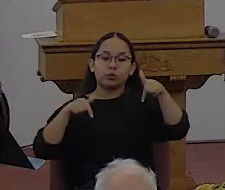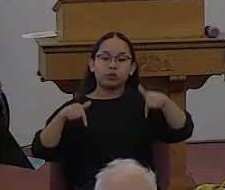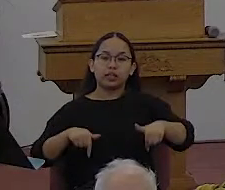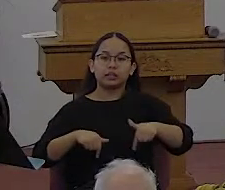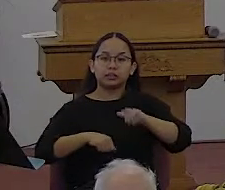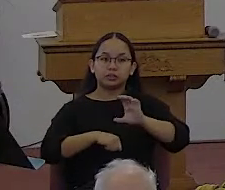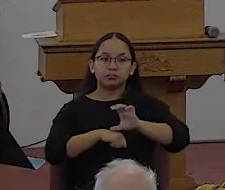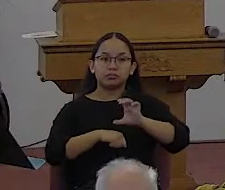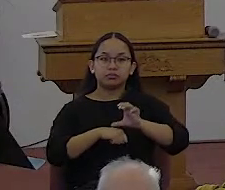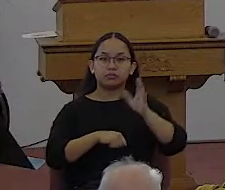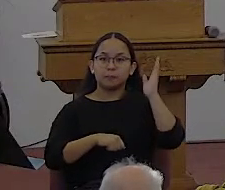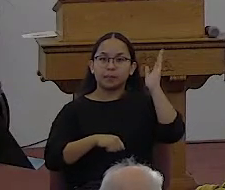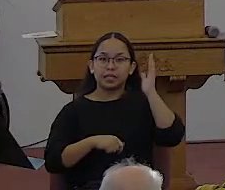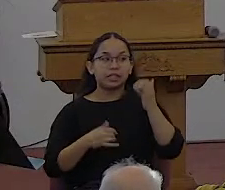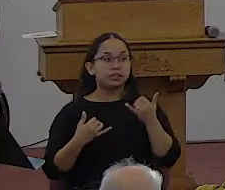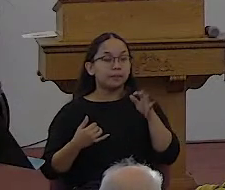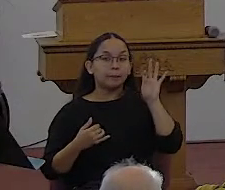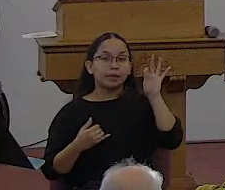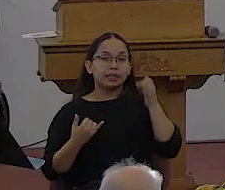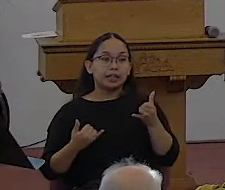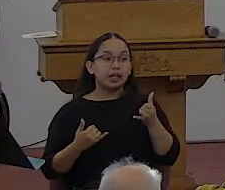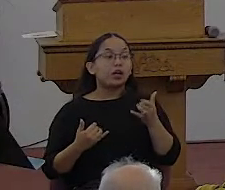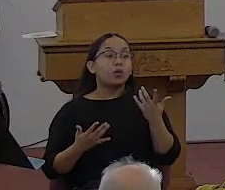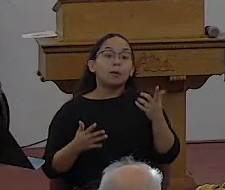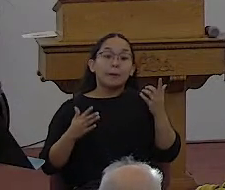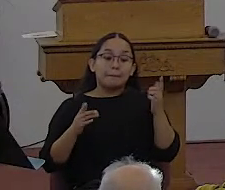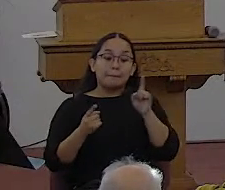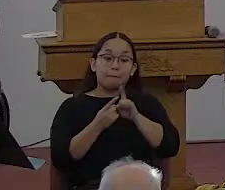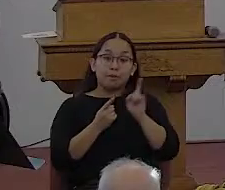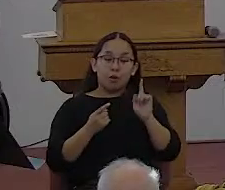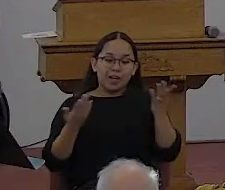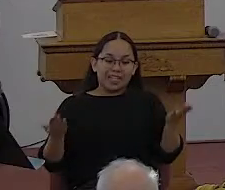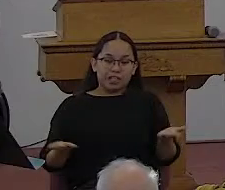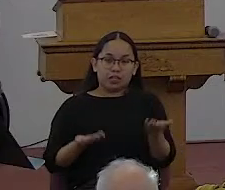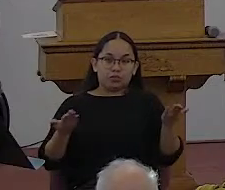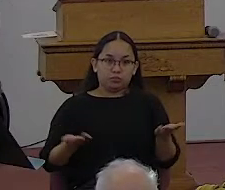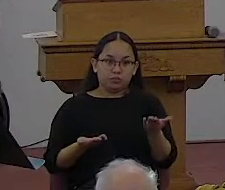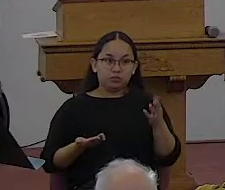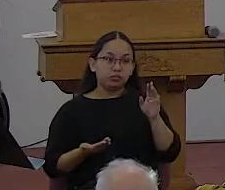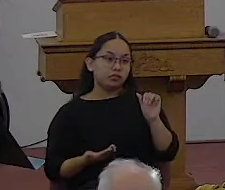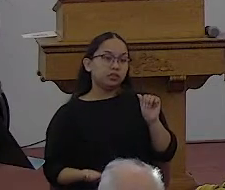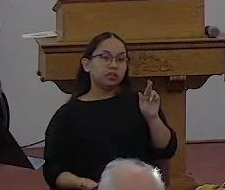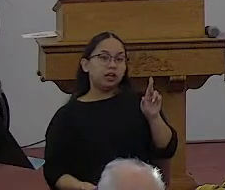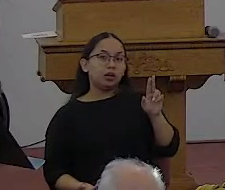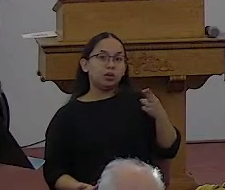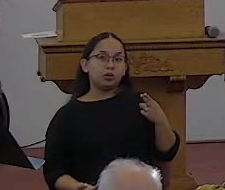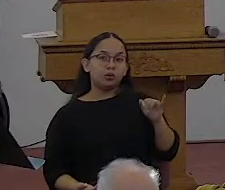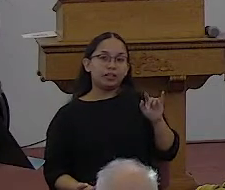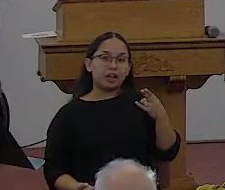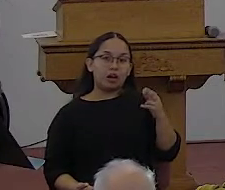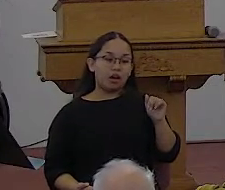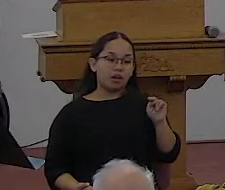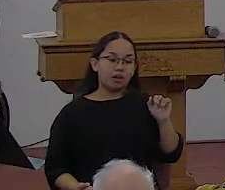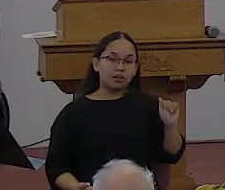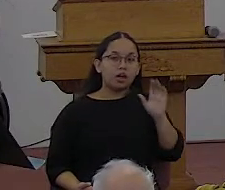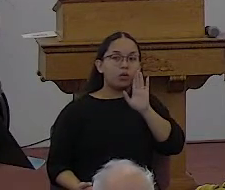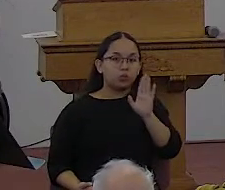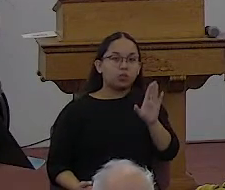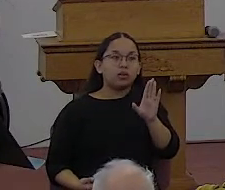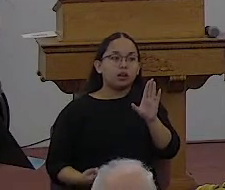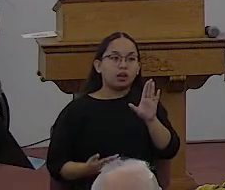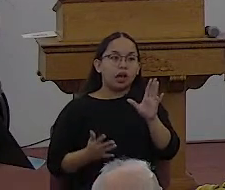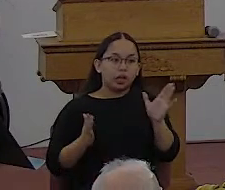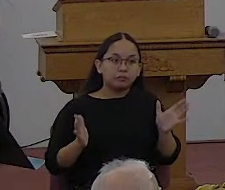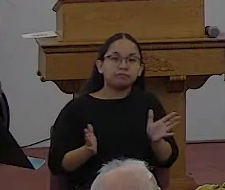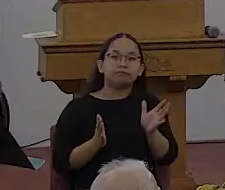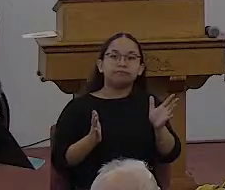service today. Just meet right here, and Ariana will help you through the process. And it's a great,